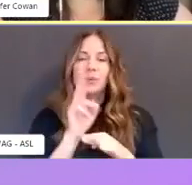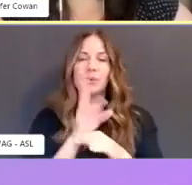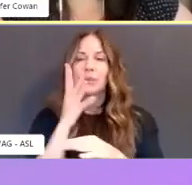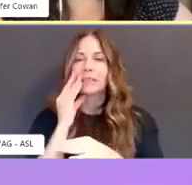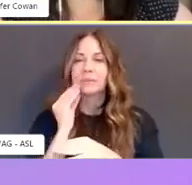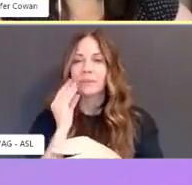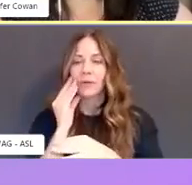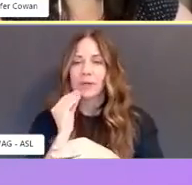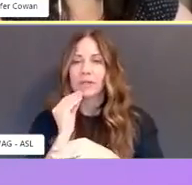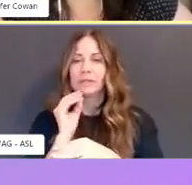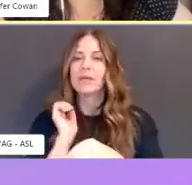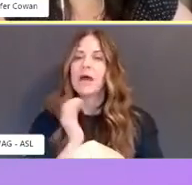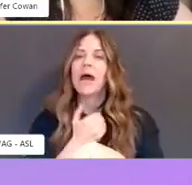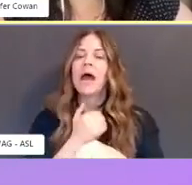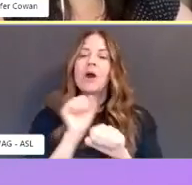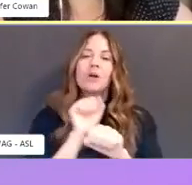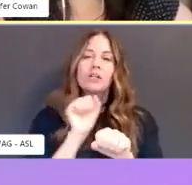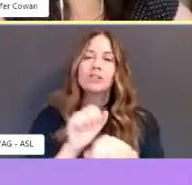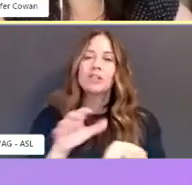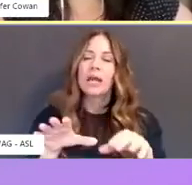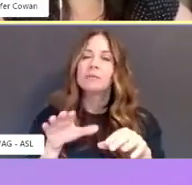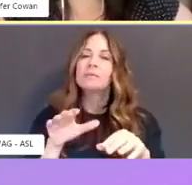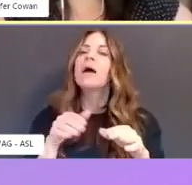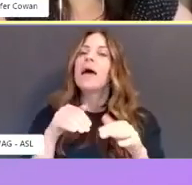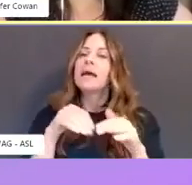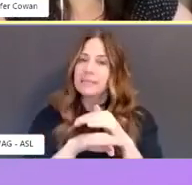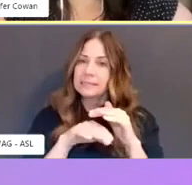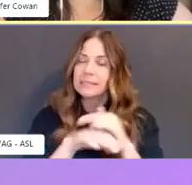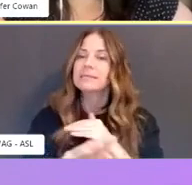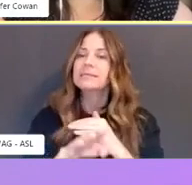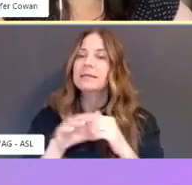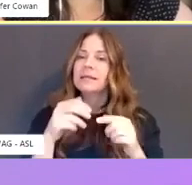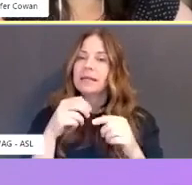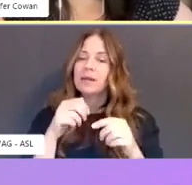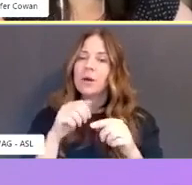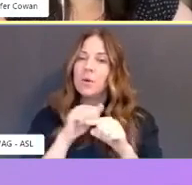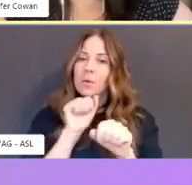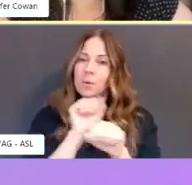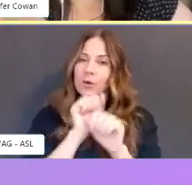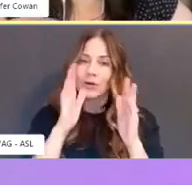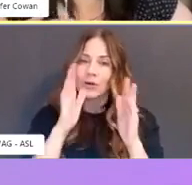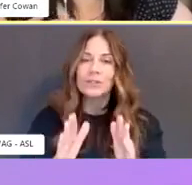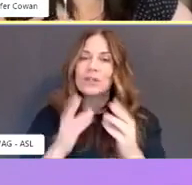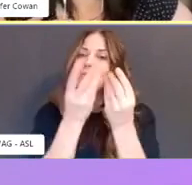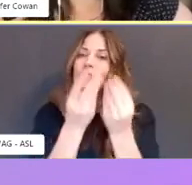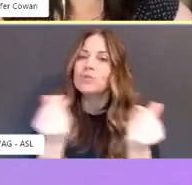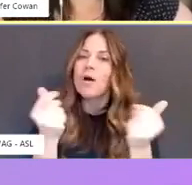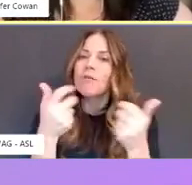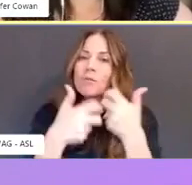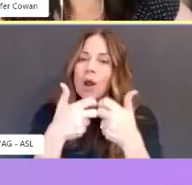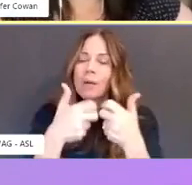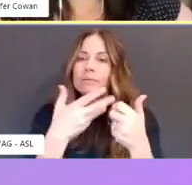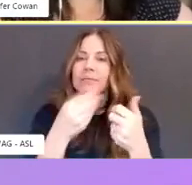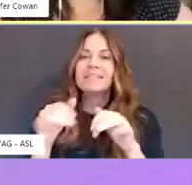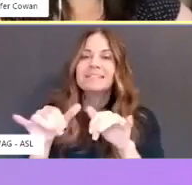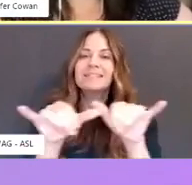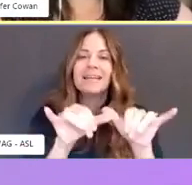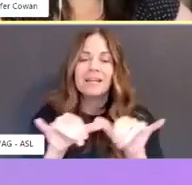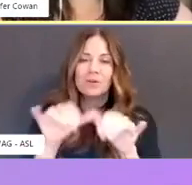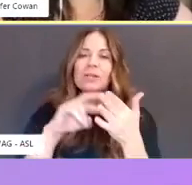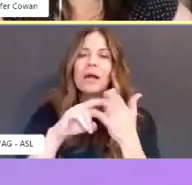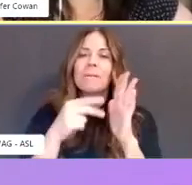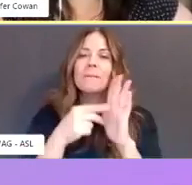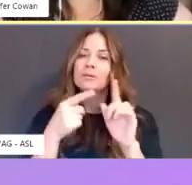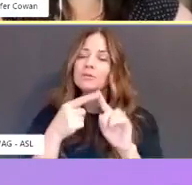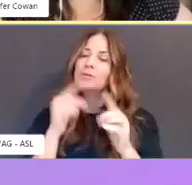experience. Our jobs as accessibility practitioners is really to solve problems, and standards, excuse me, standards are meant as a way